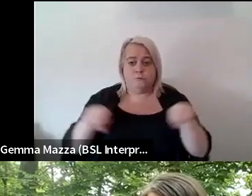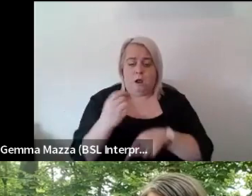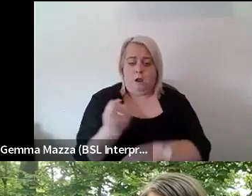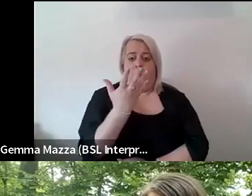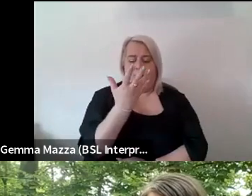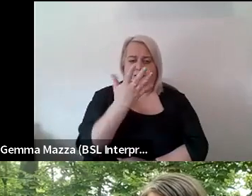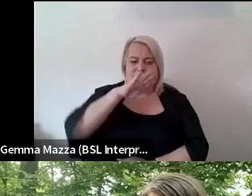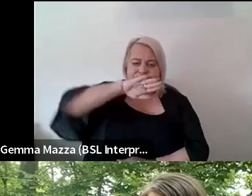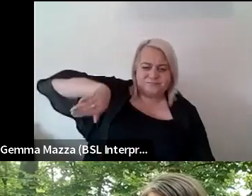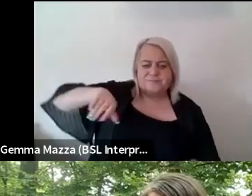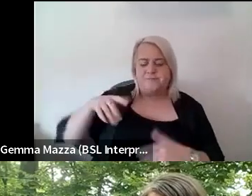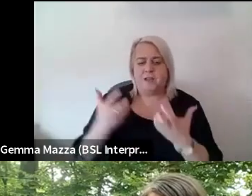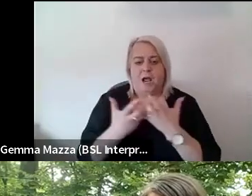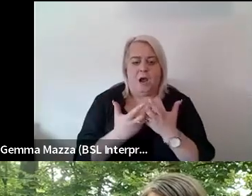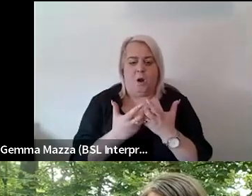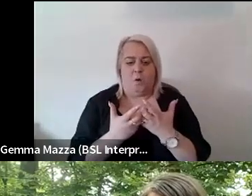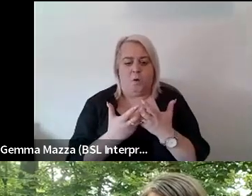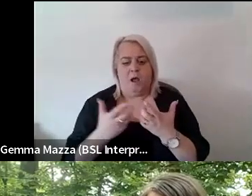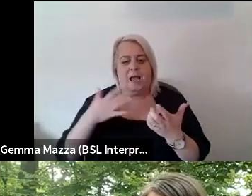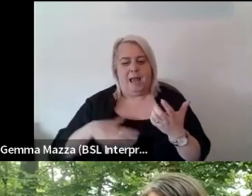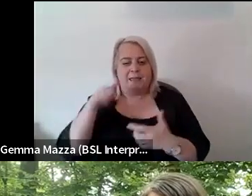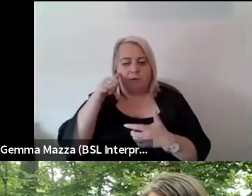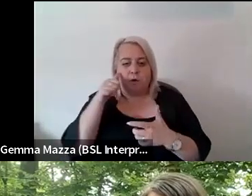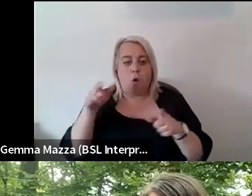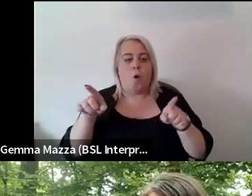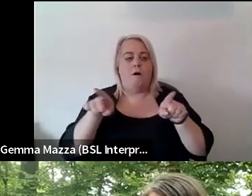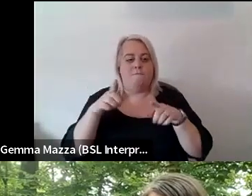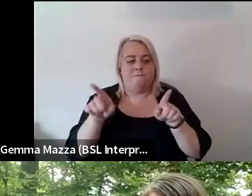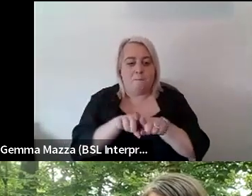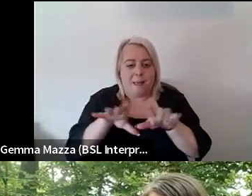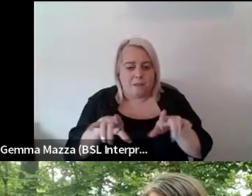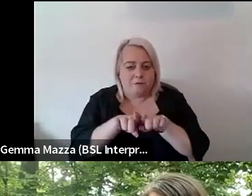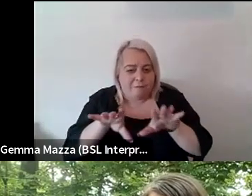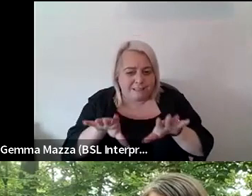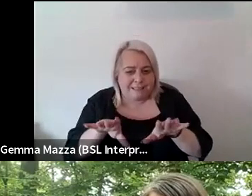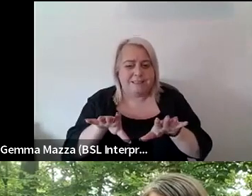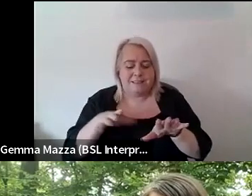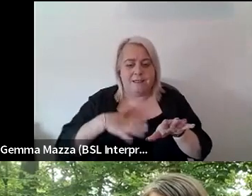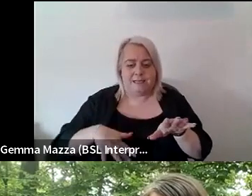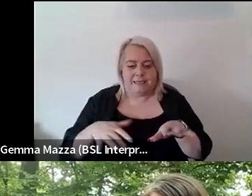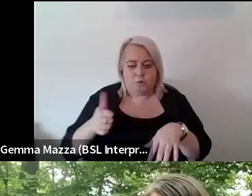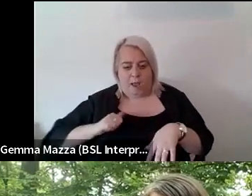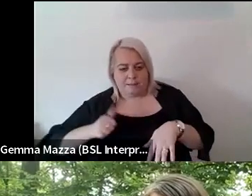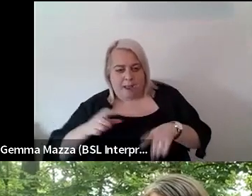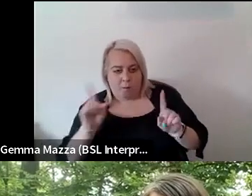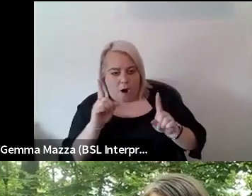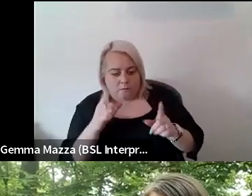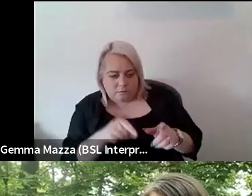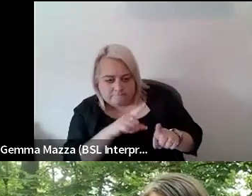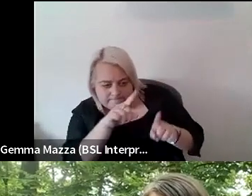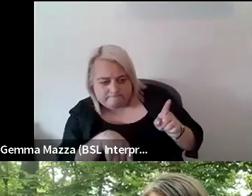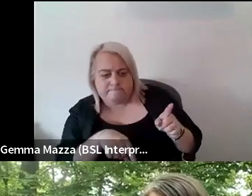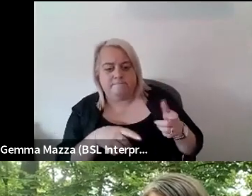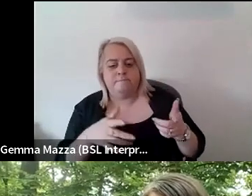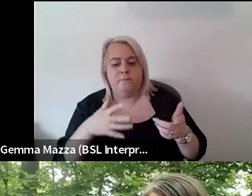kind of a sequence of familiarity where things are by bringing elements or